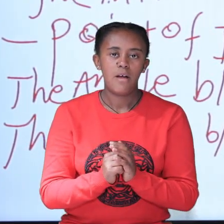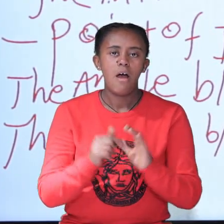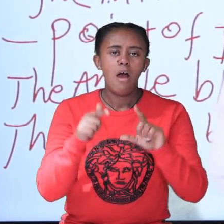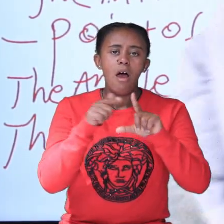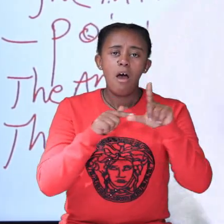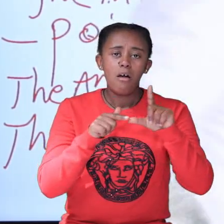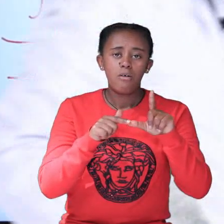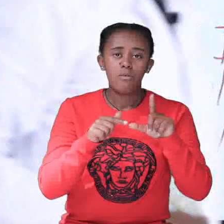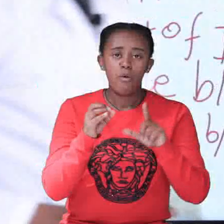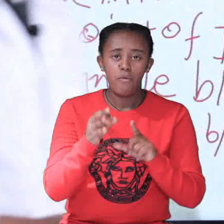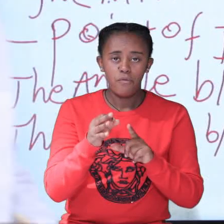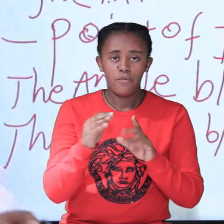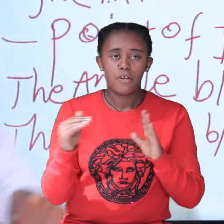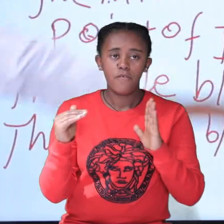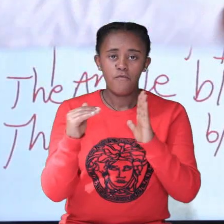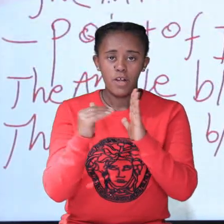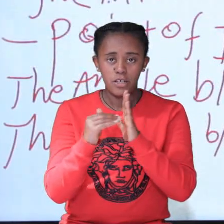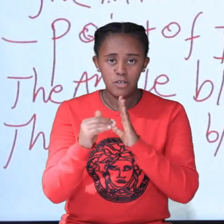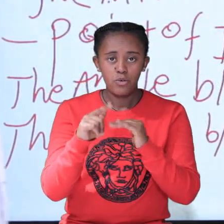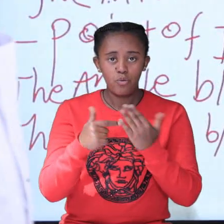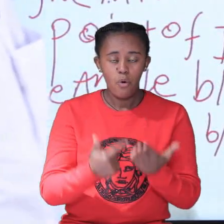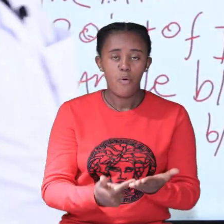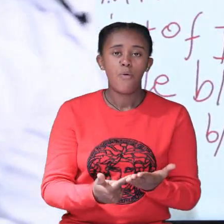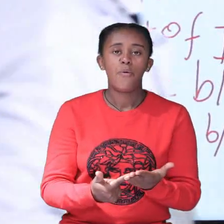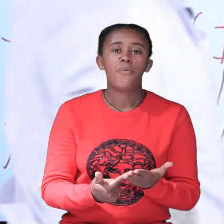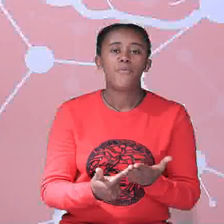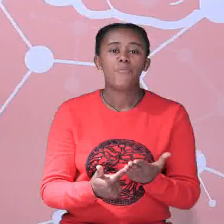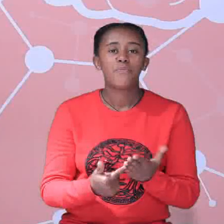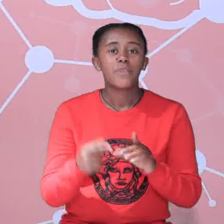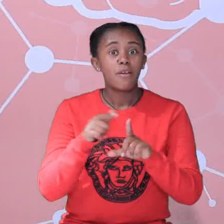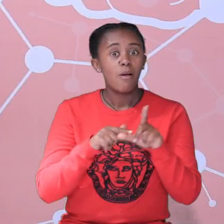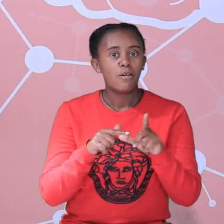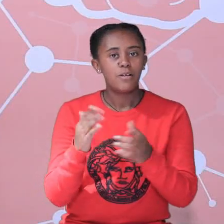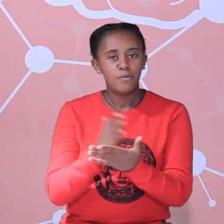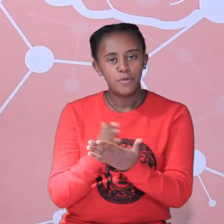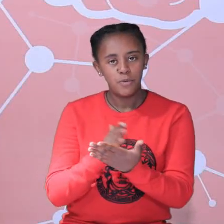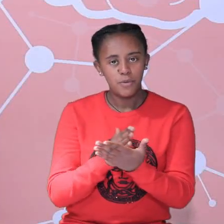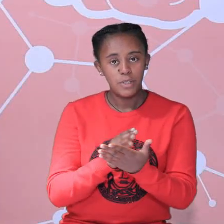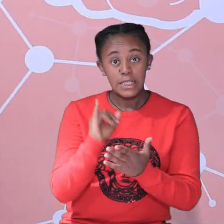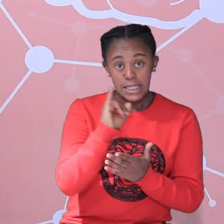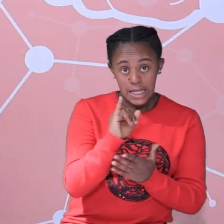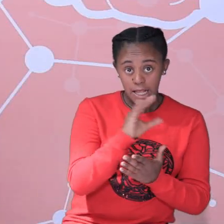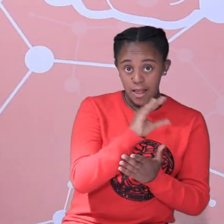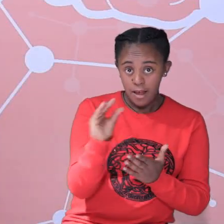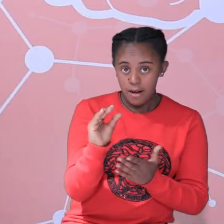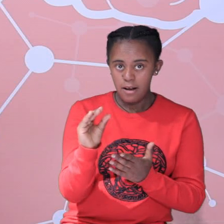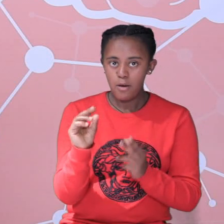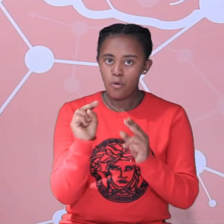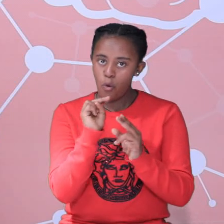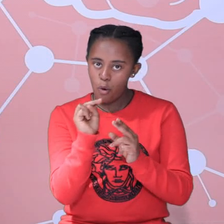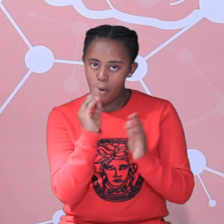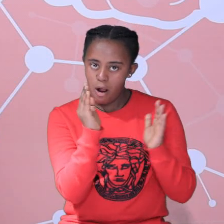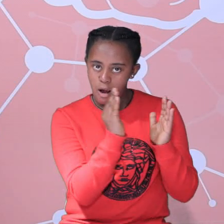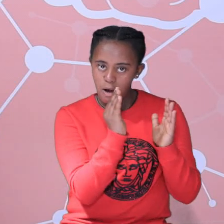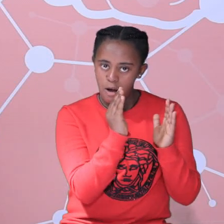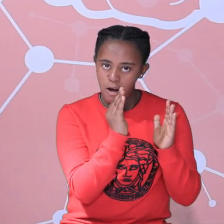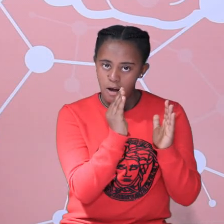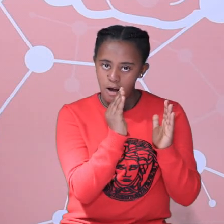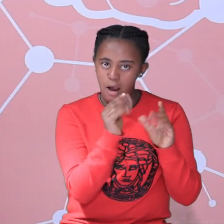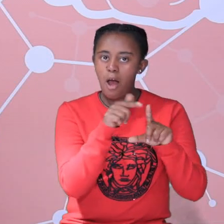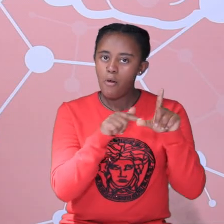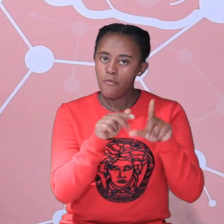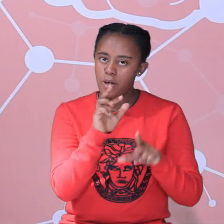reflection. So this is angle of reflection. Angle of